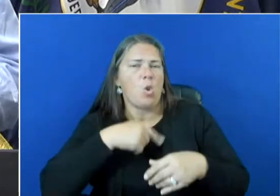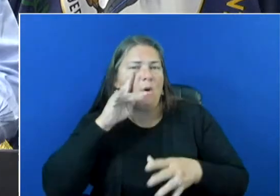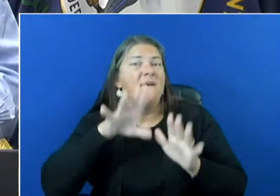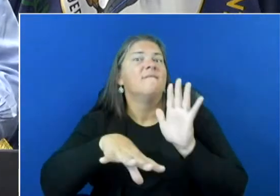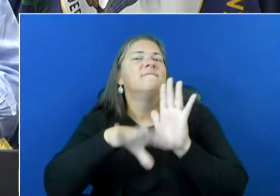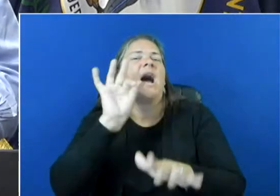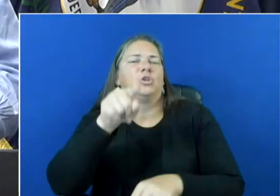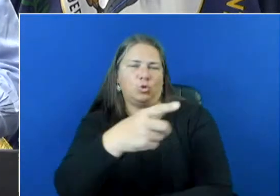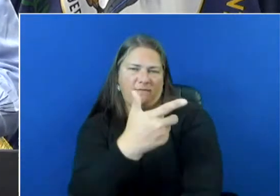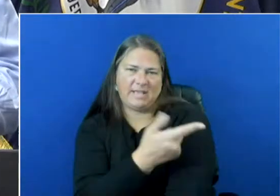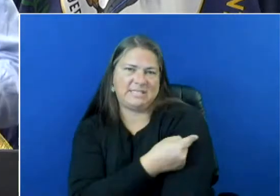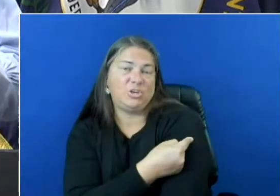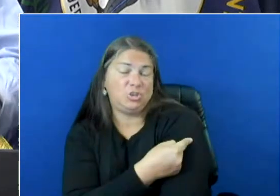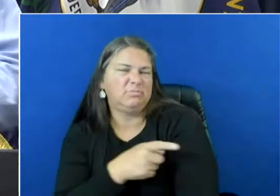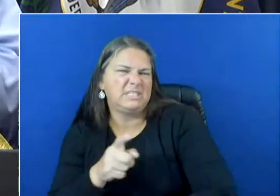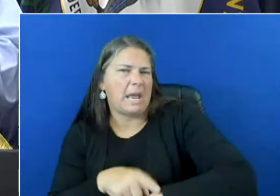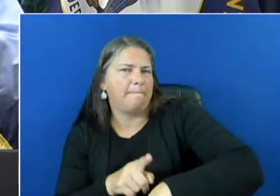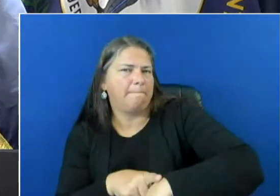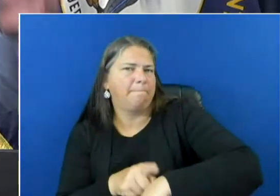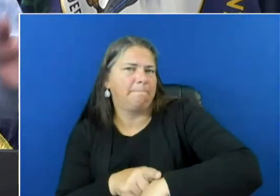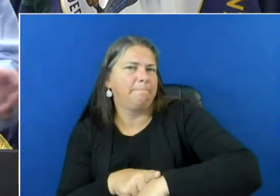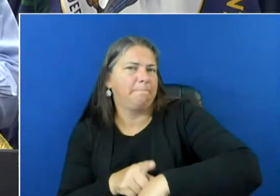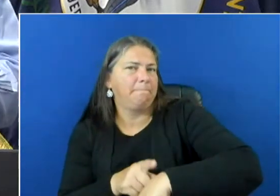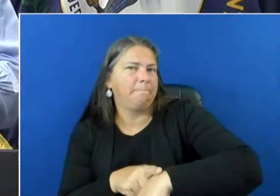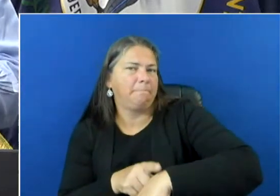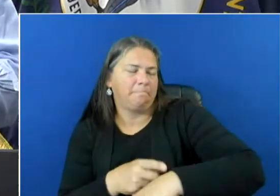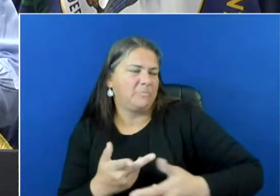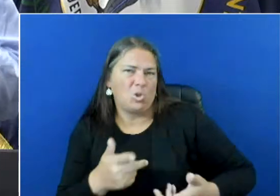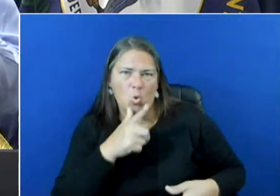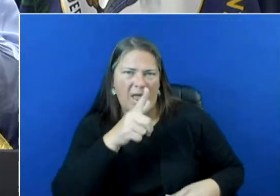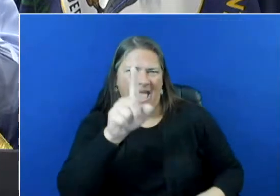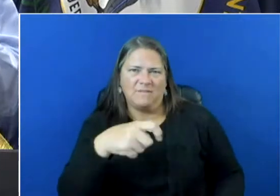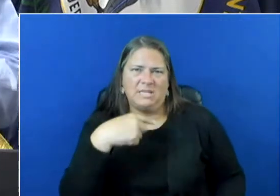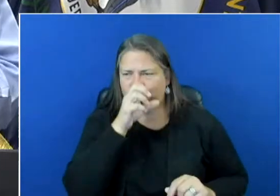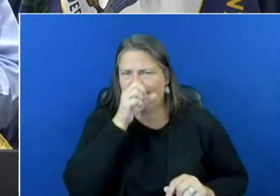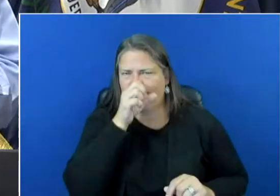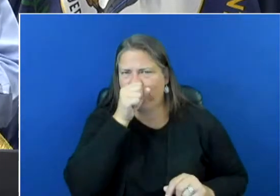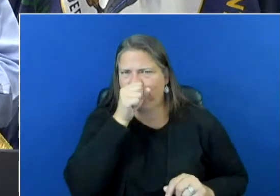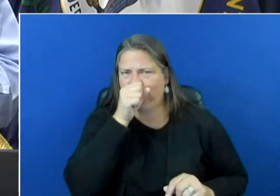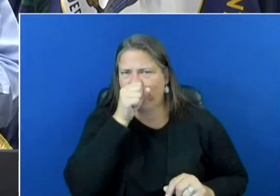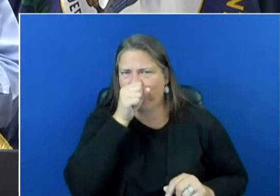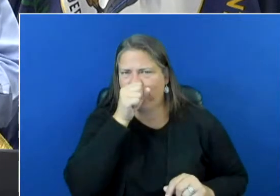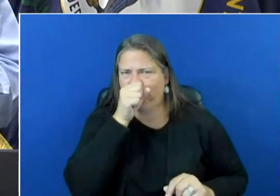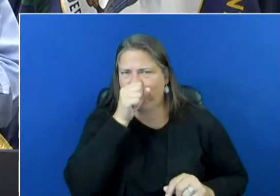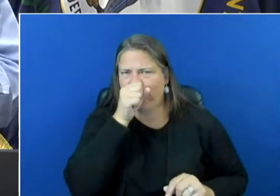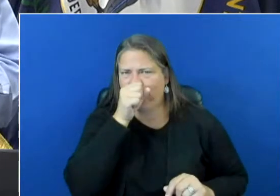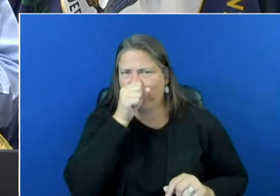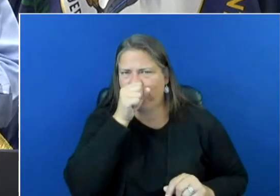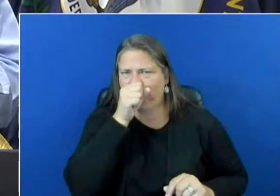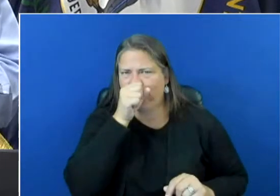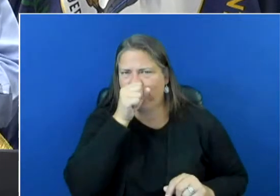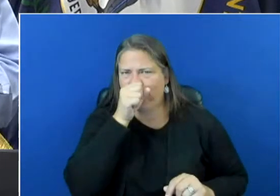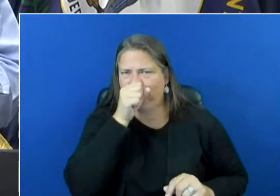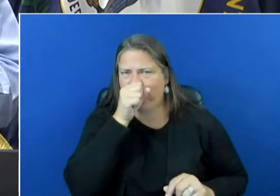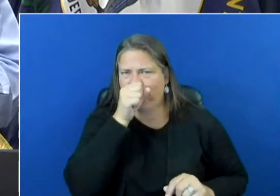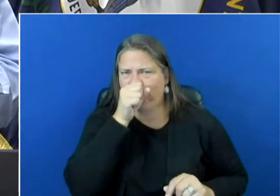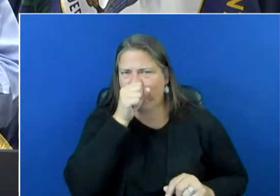It's time. You may not like it. You don't have to tell anybody, right? Just go get vaccinated.